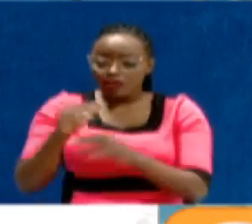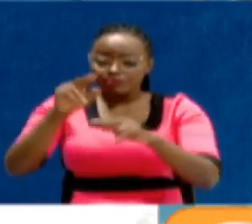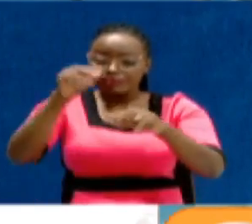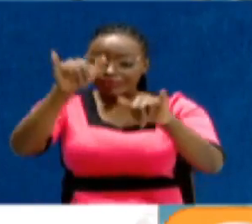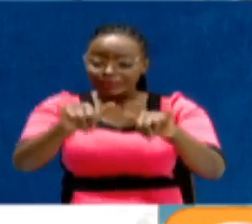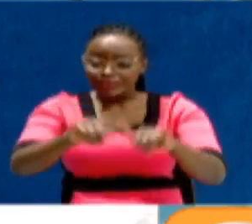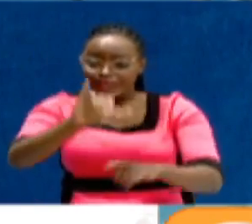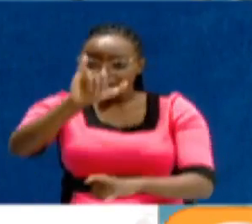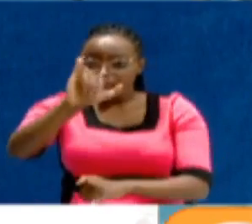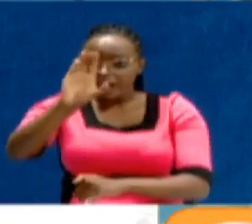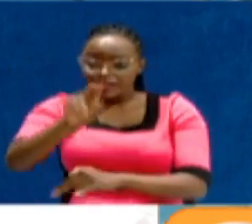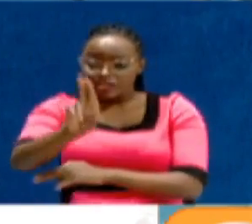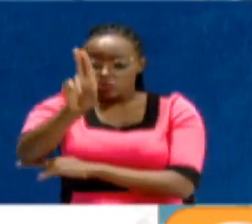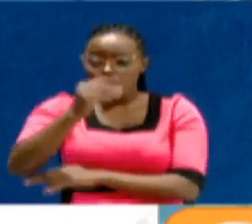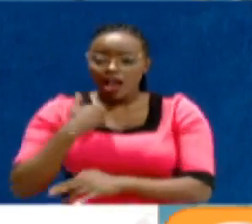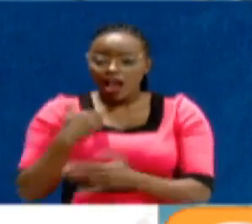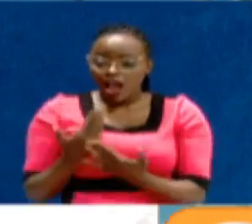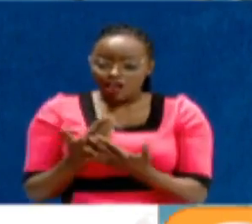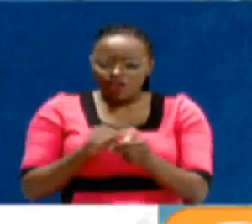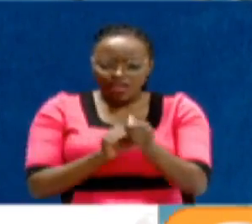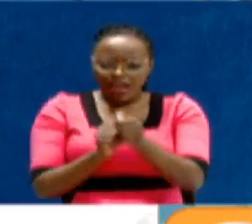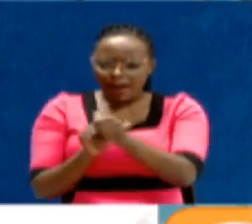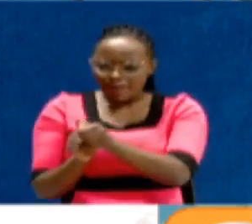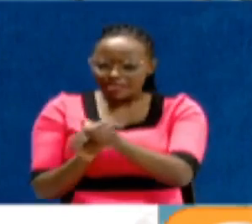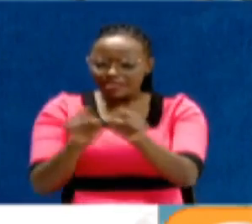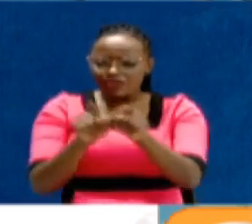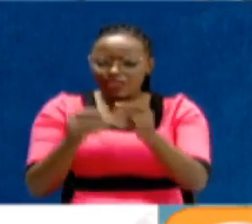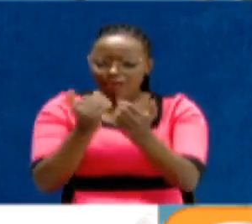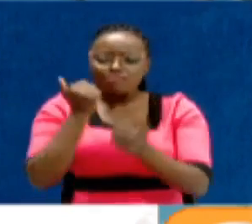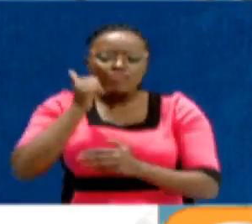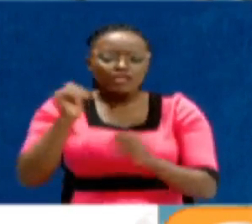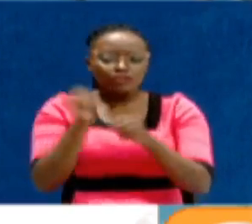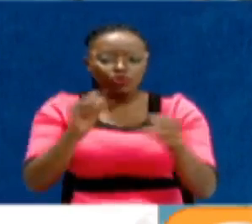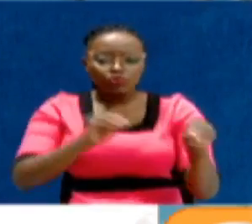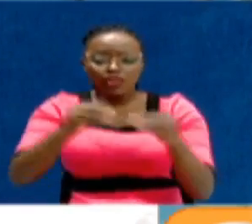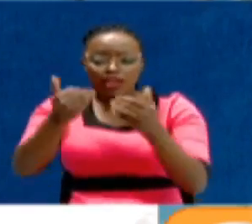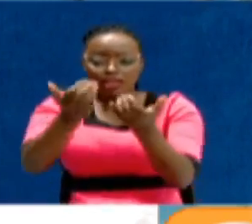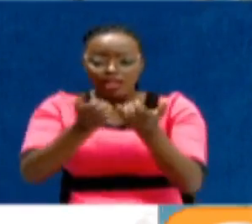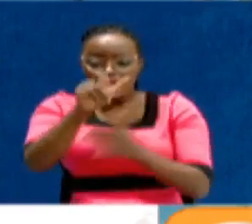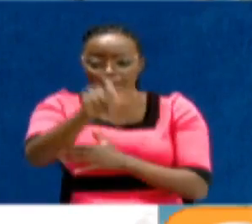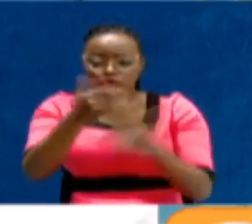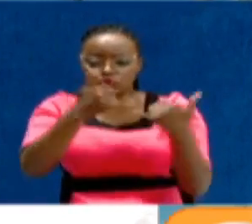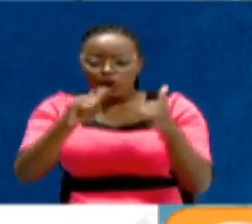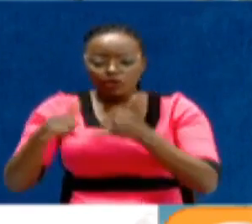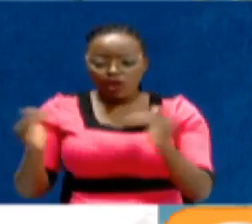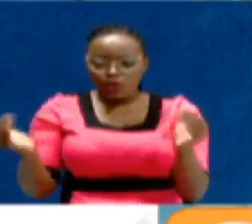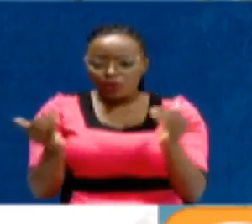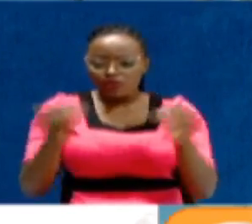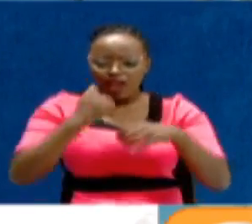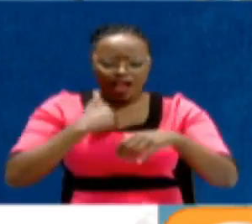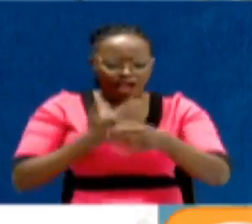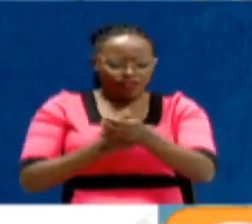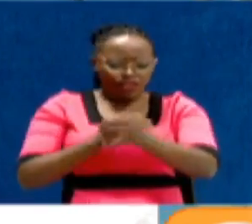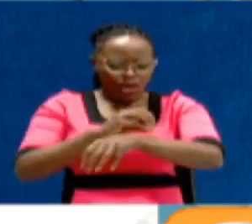ICU. And then we have physiotherapists because these patients can't move. They need somebody to mobilize them so that they don't form